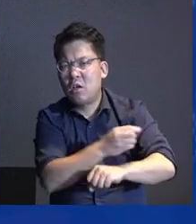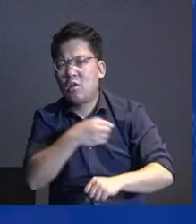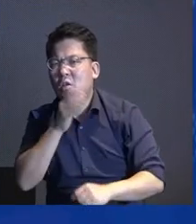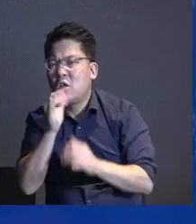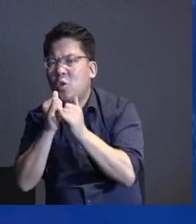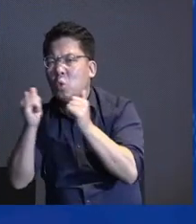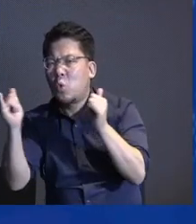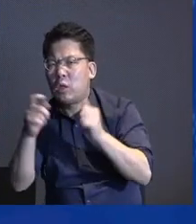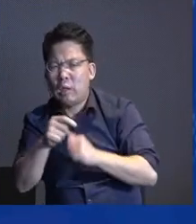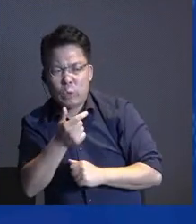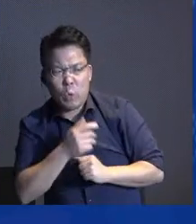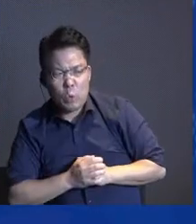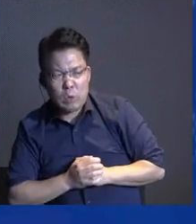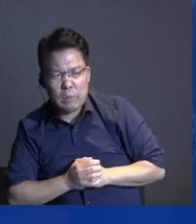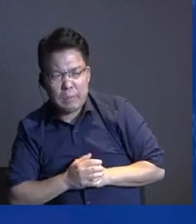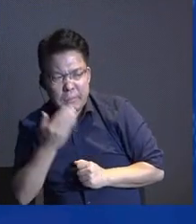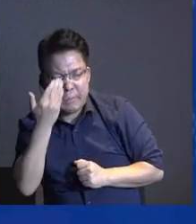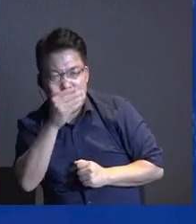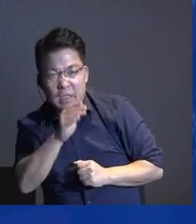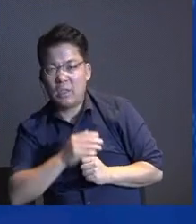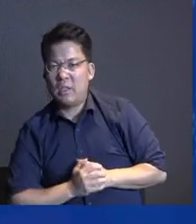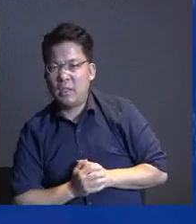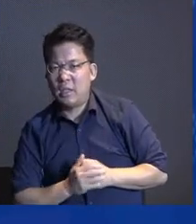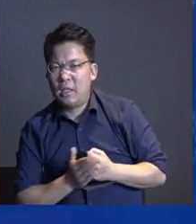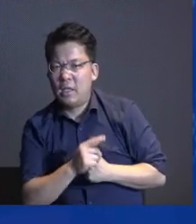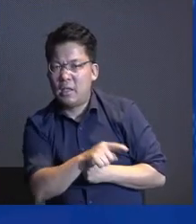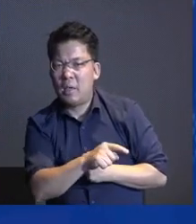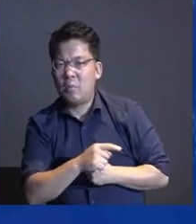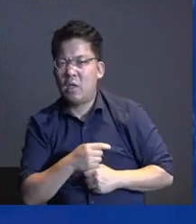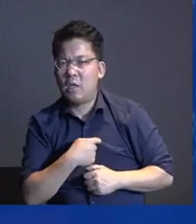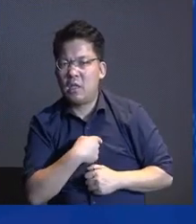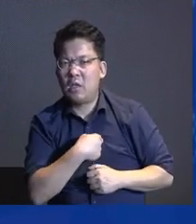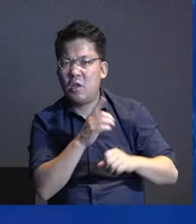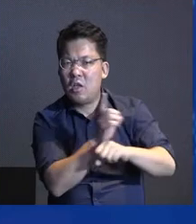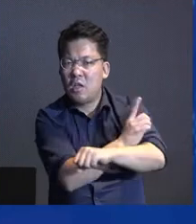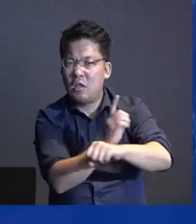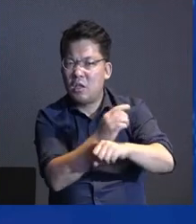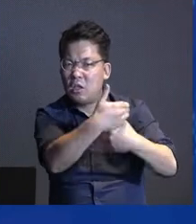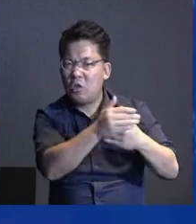And also that kind of excursion, then